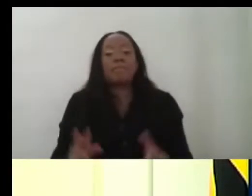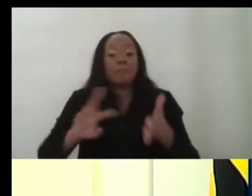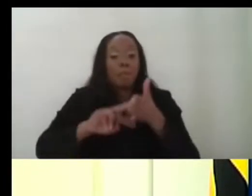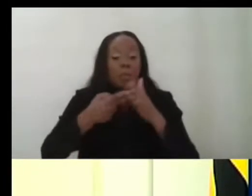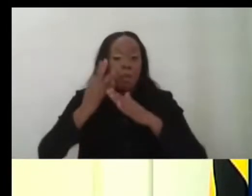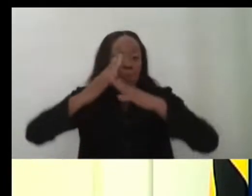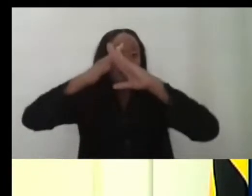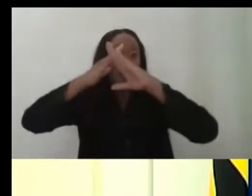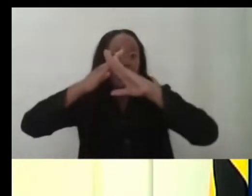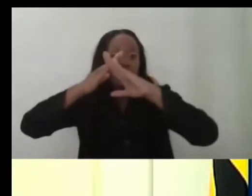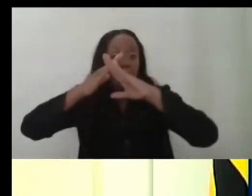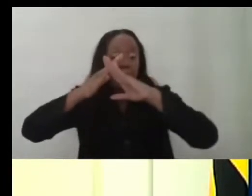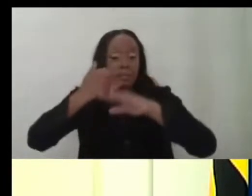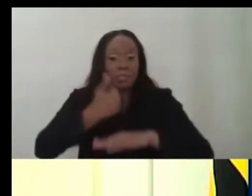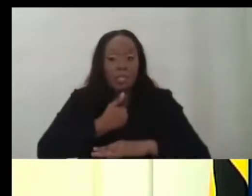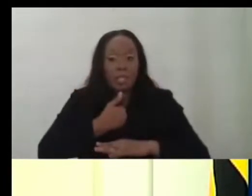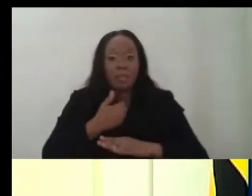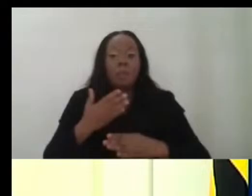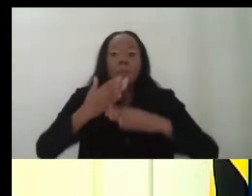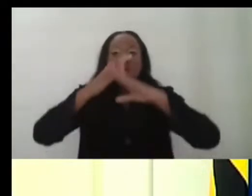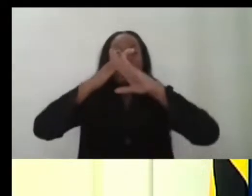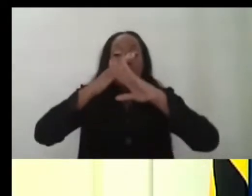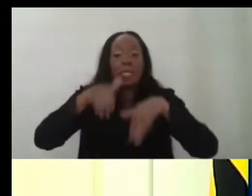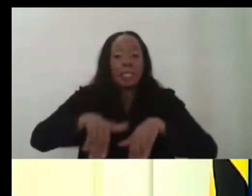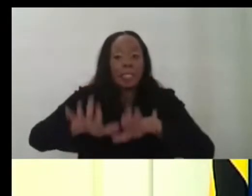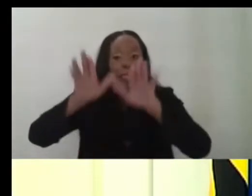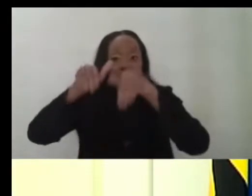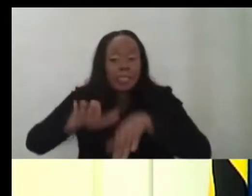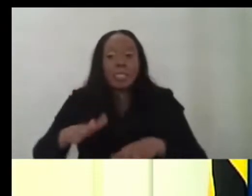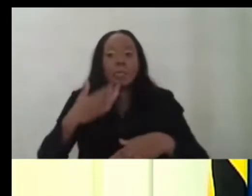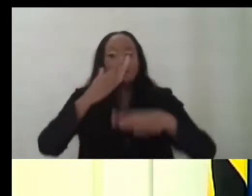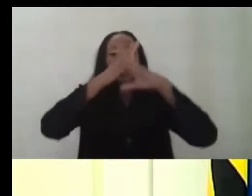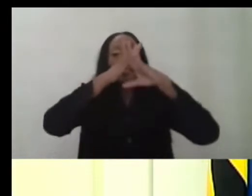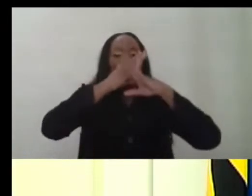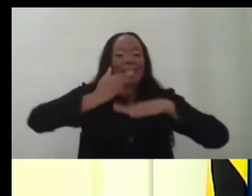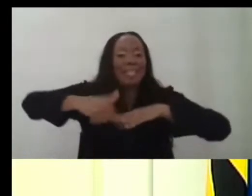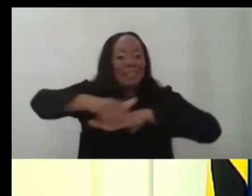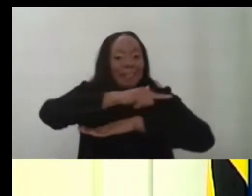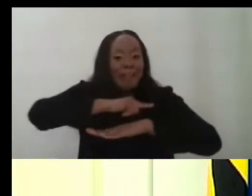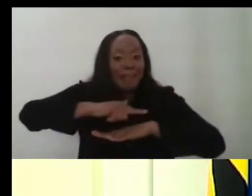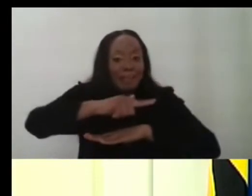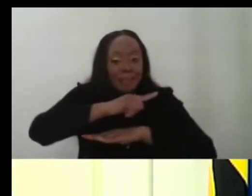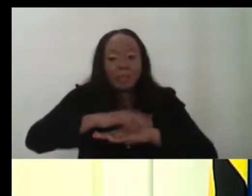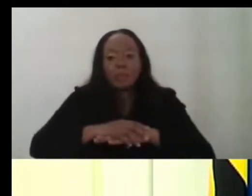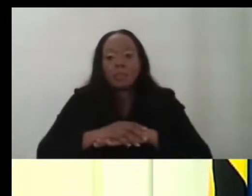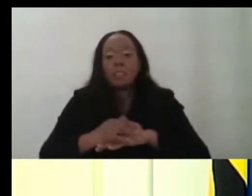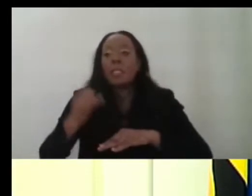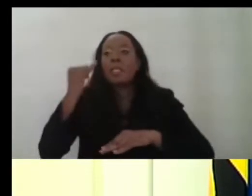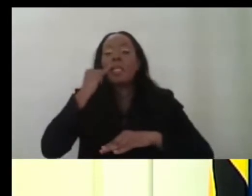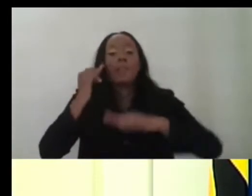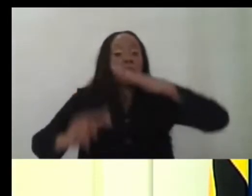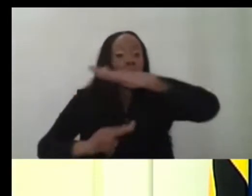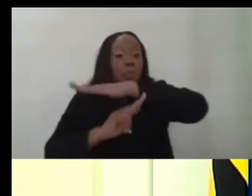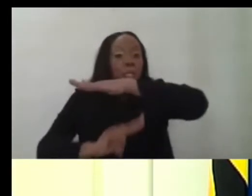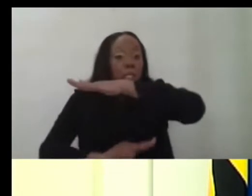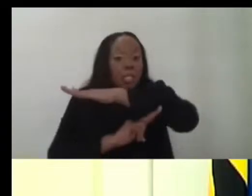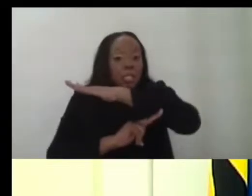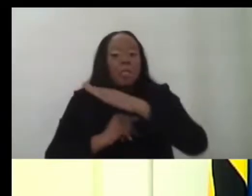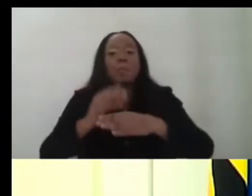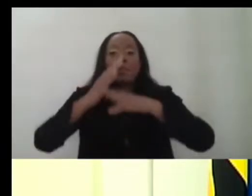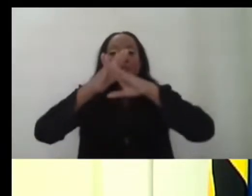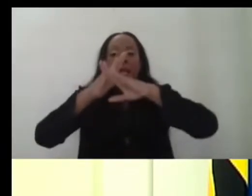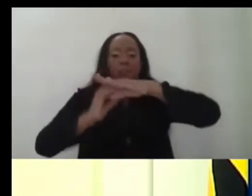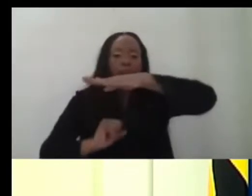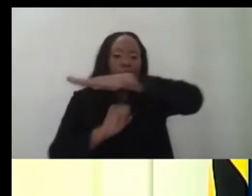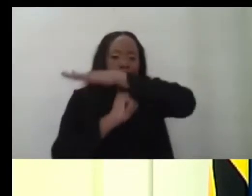natural defenses, both coastal and inland, reinforcing bridges against possible collapse in floods, and building homes that are